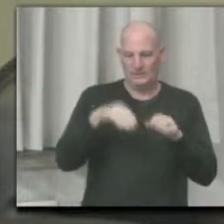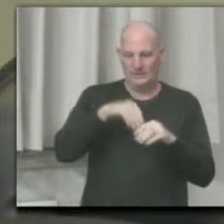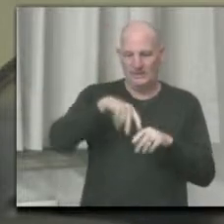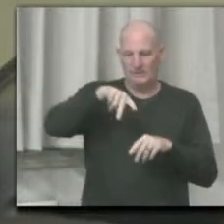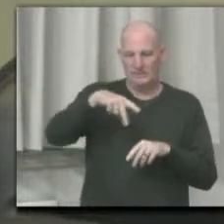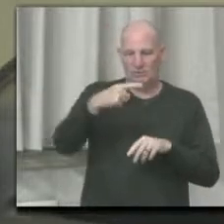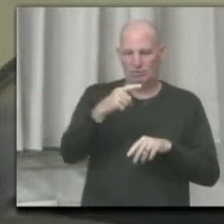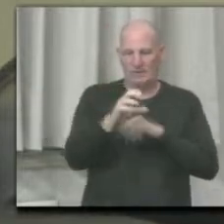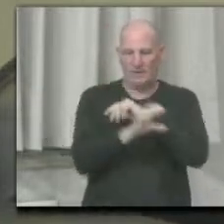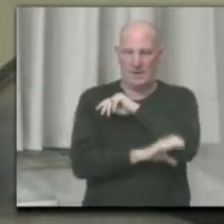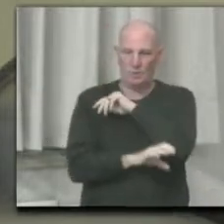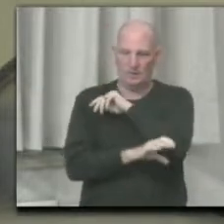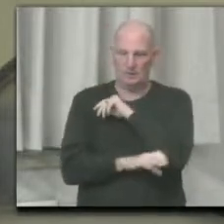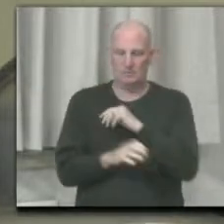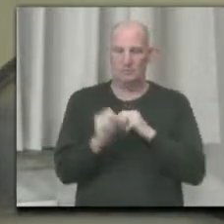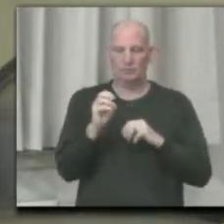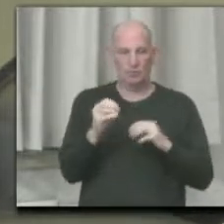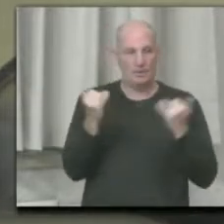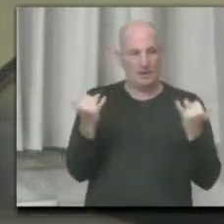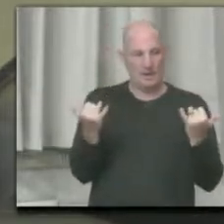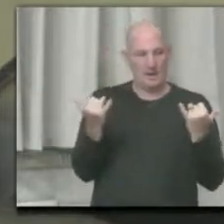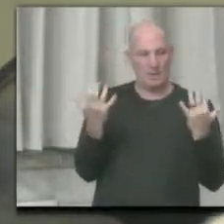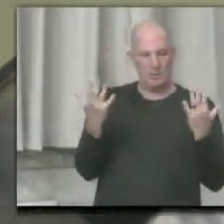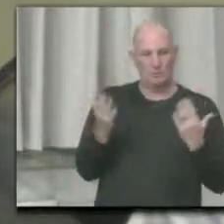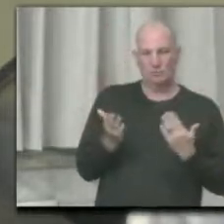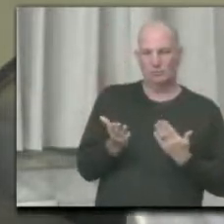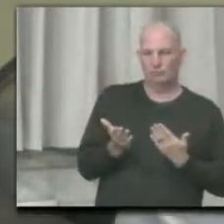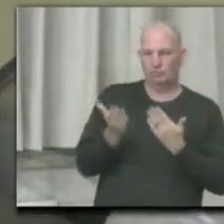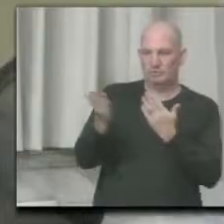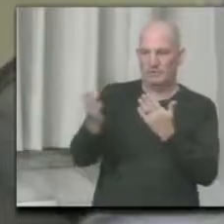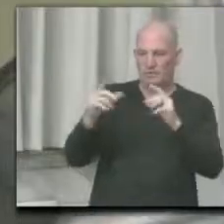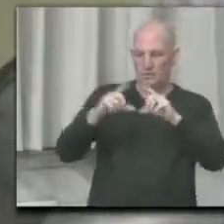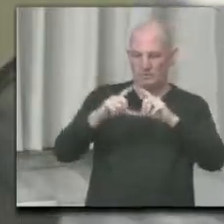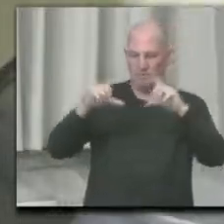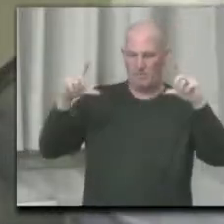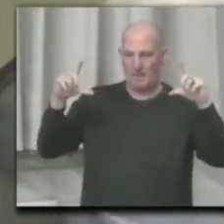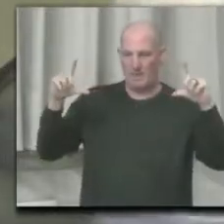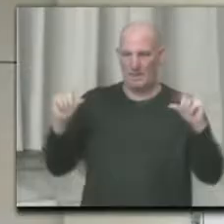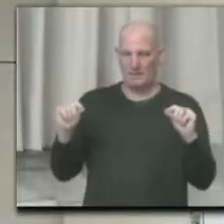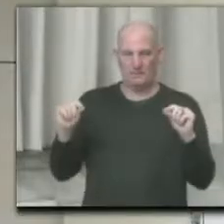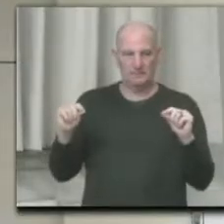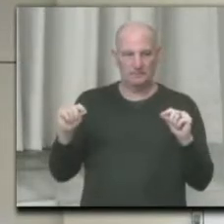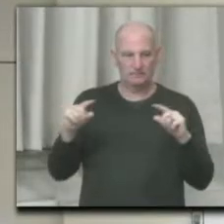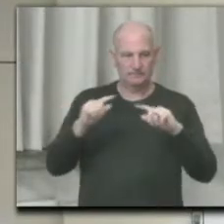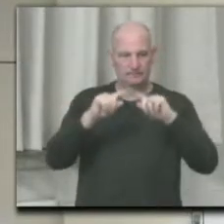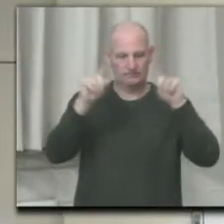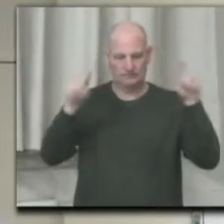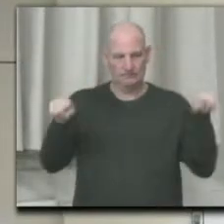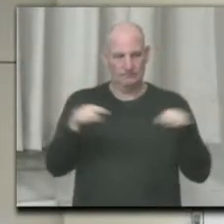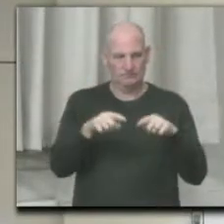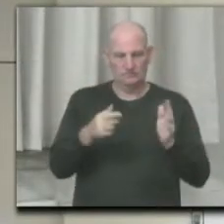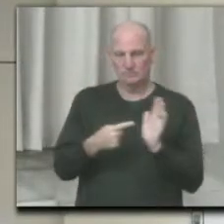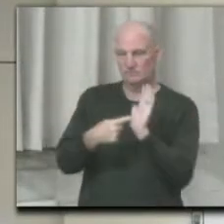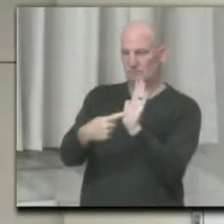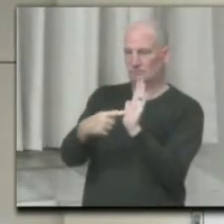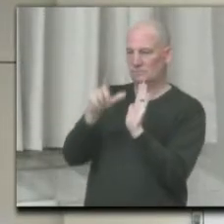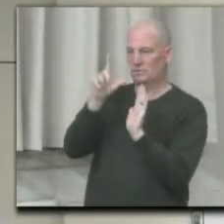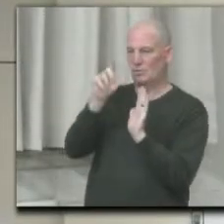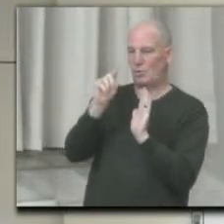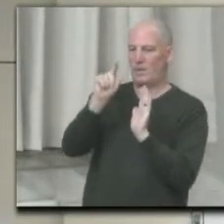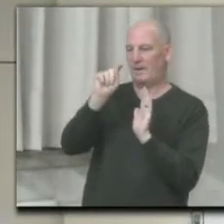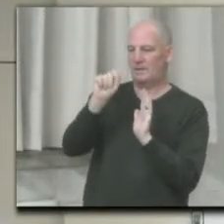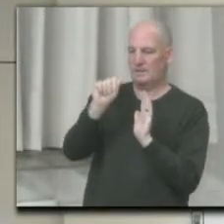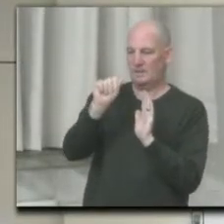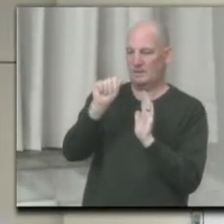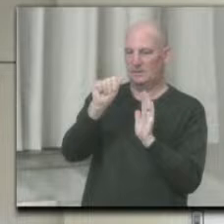being said, I want to present you with a plaque that essentially indicates Lolita E. Walker,